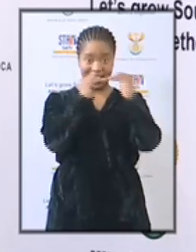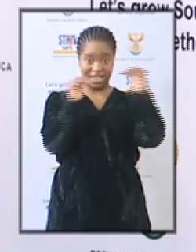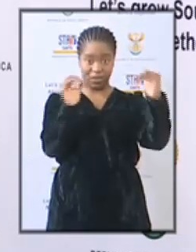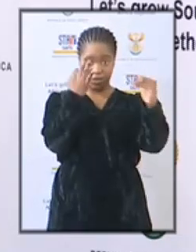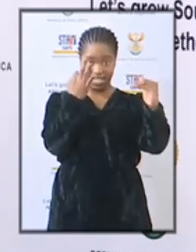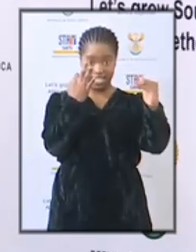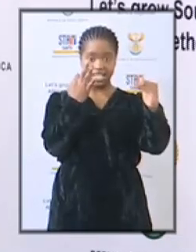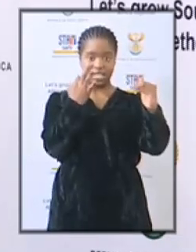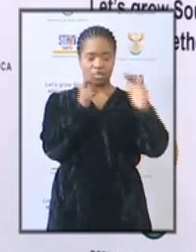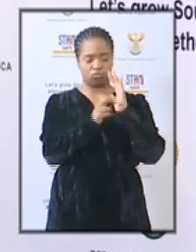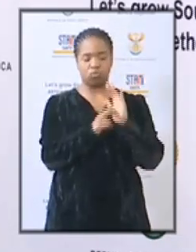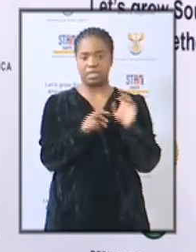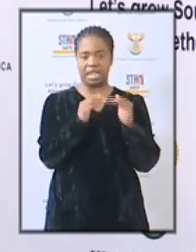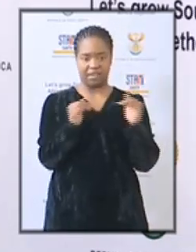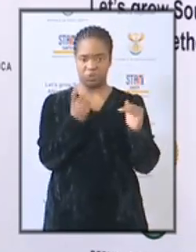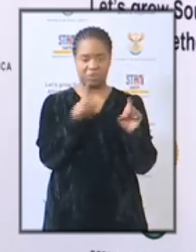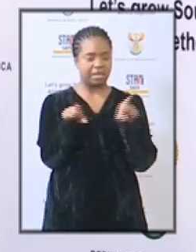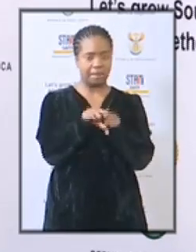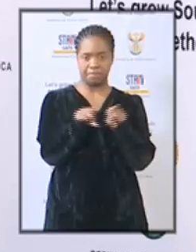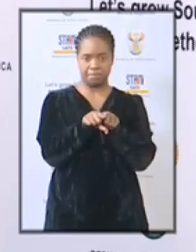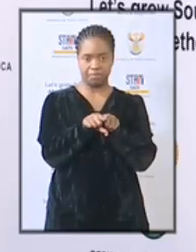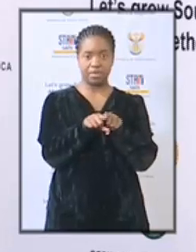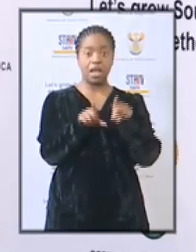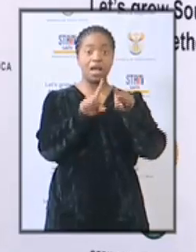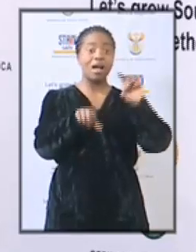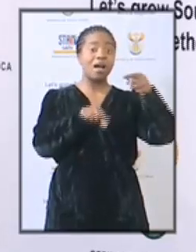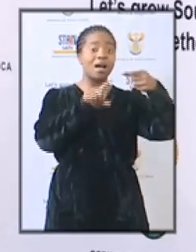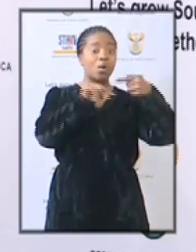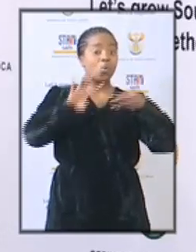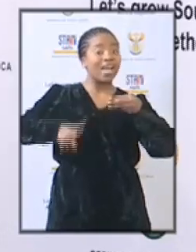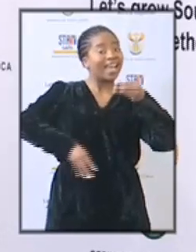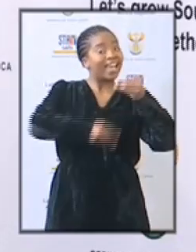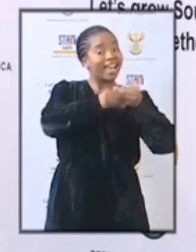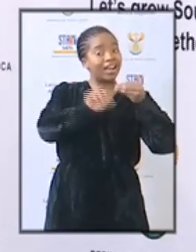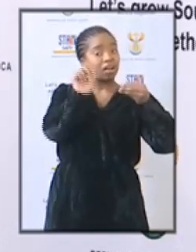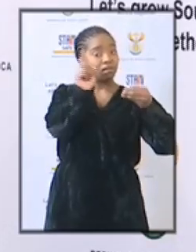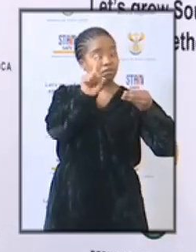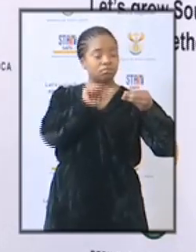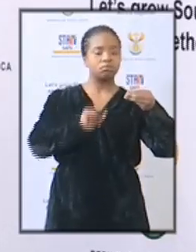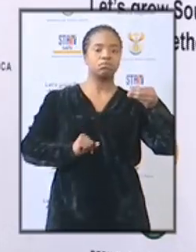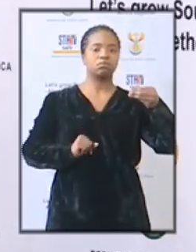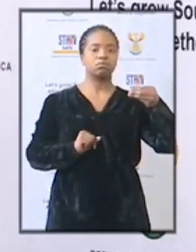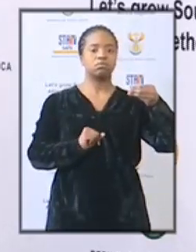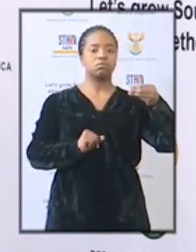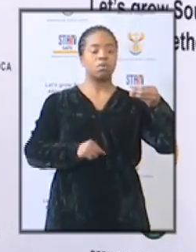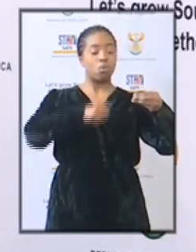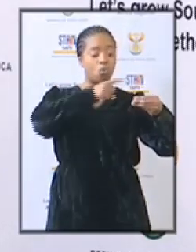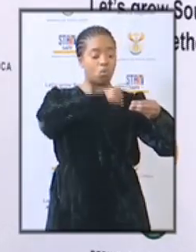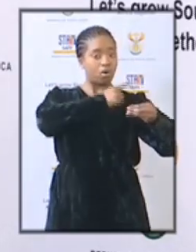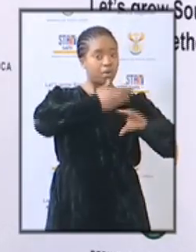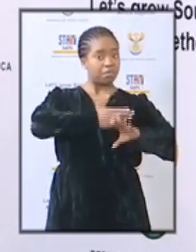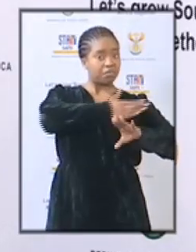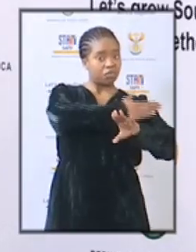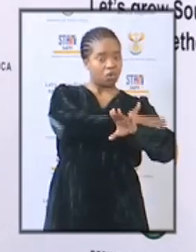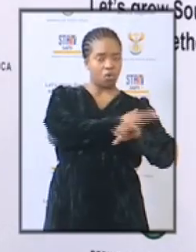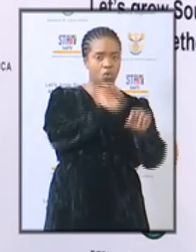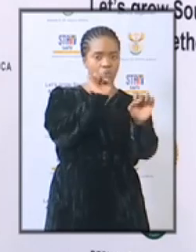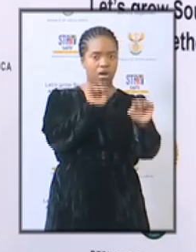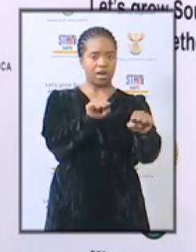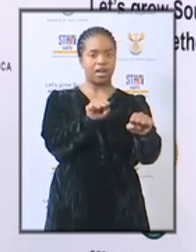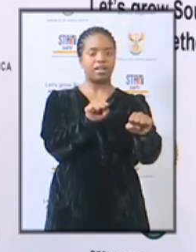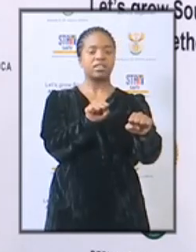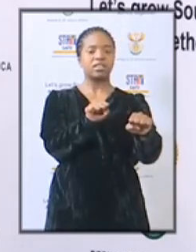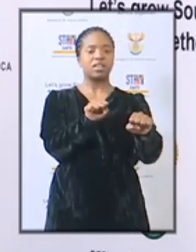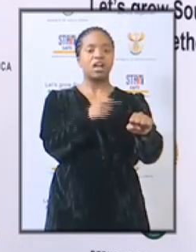remain. And what we are adding into this direction is that, because previously we were only allowing